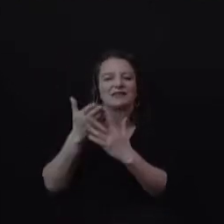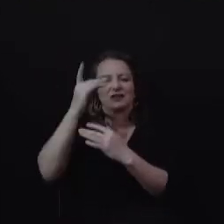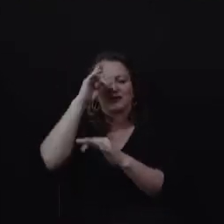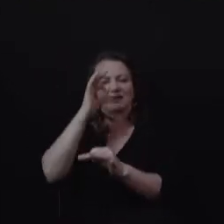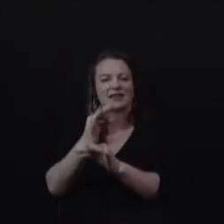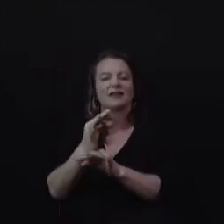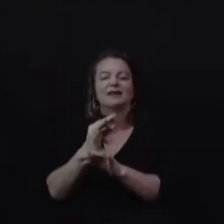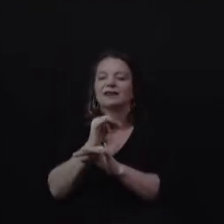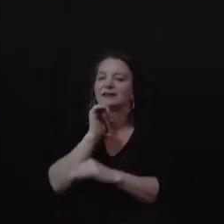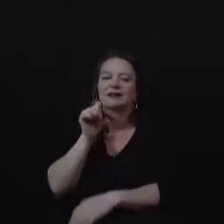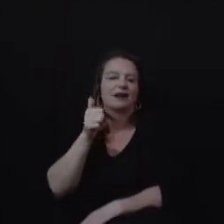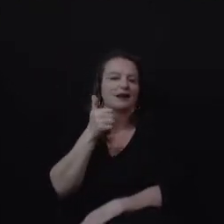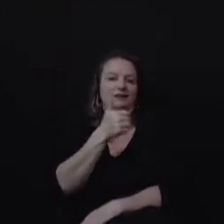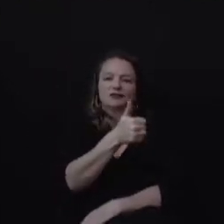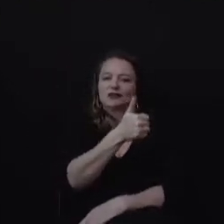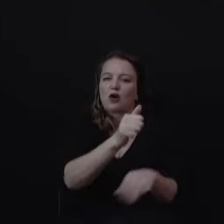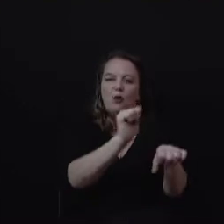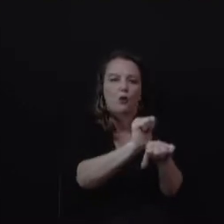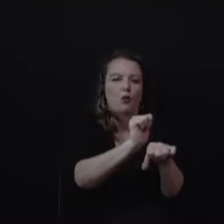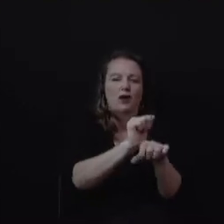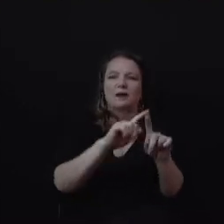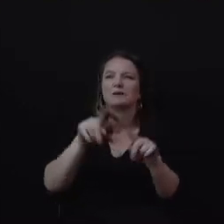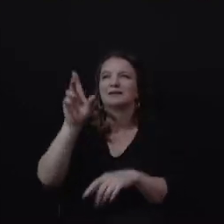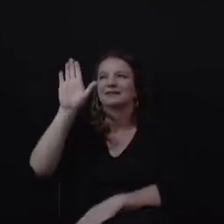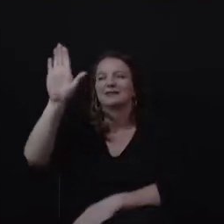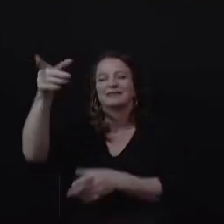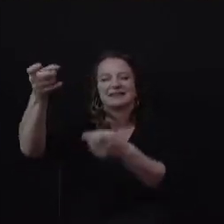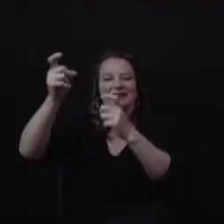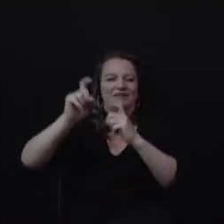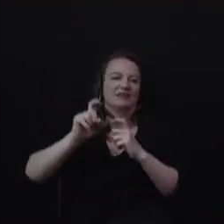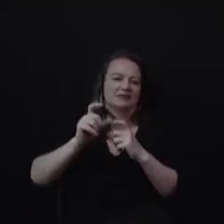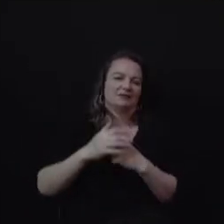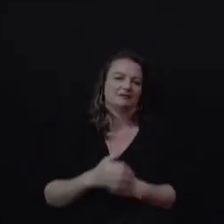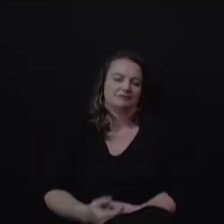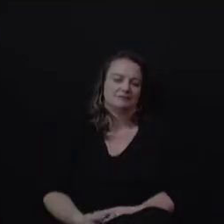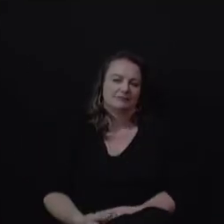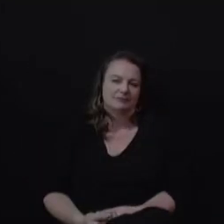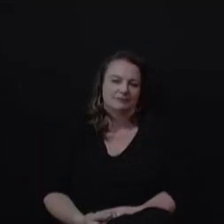your own doing. It is the gift of God.